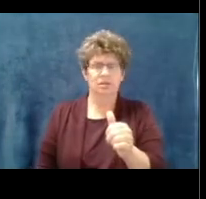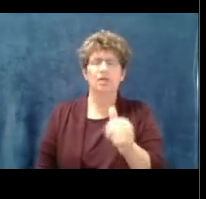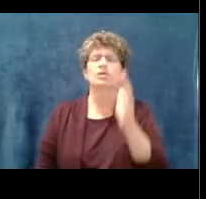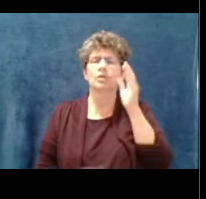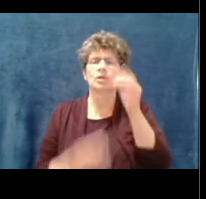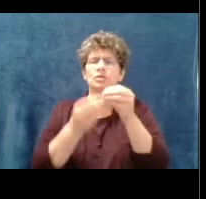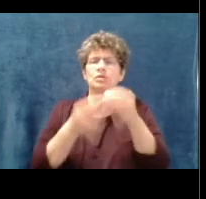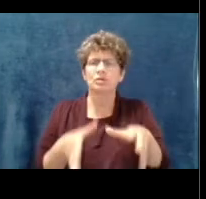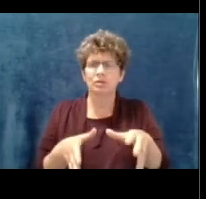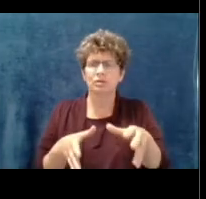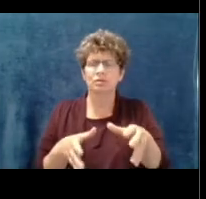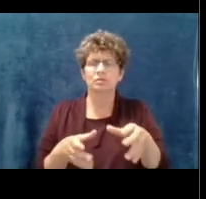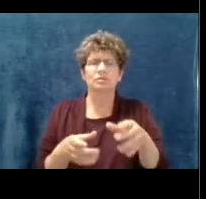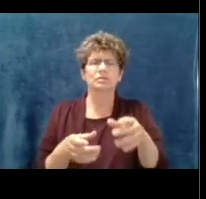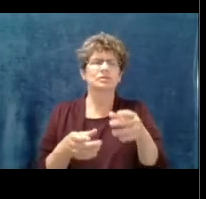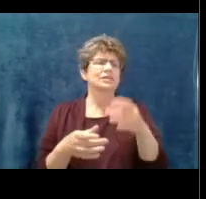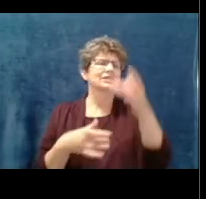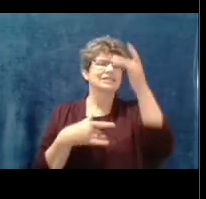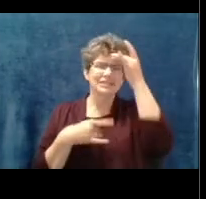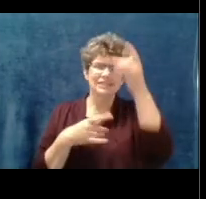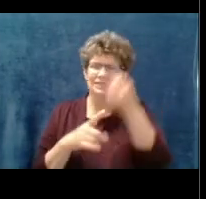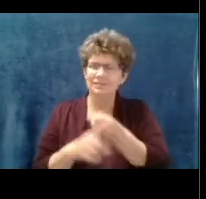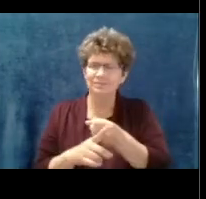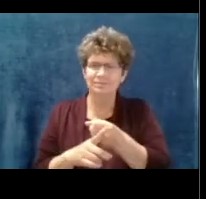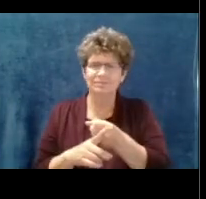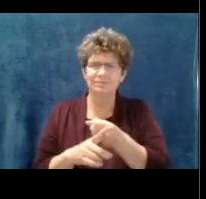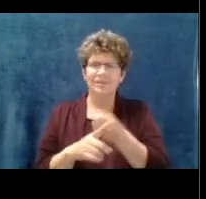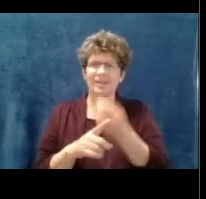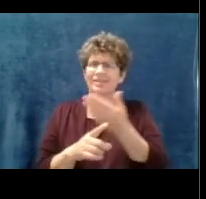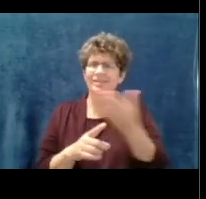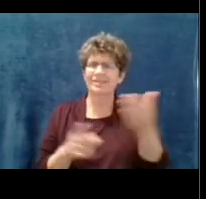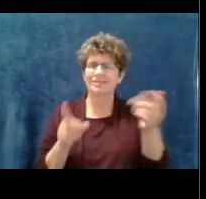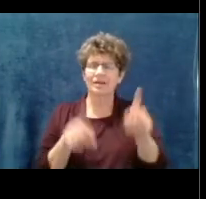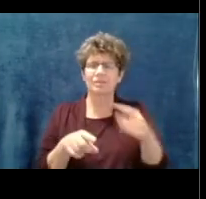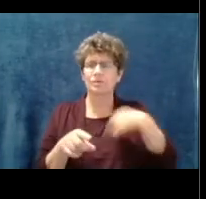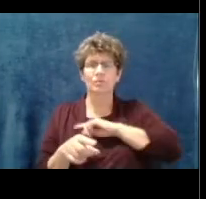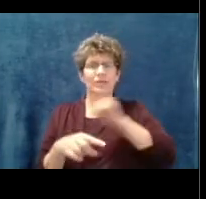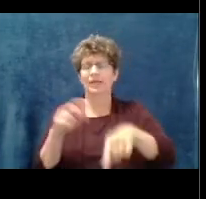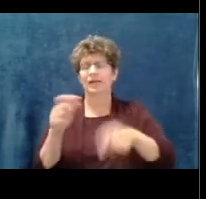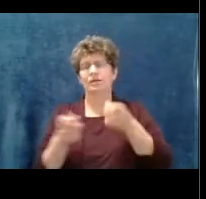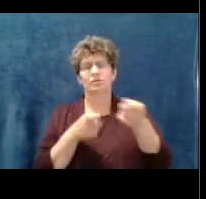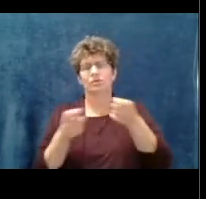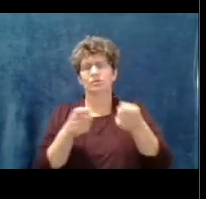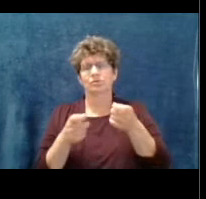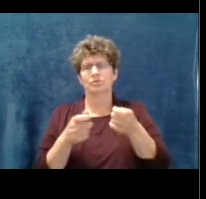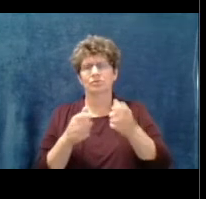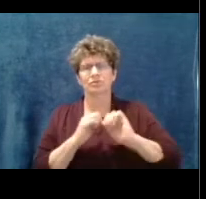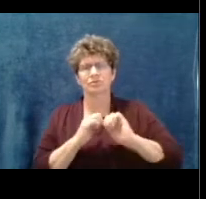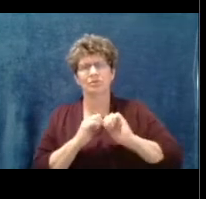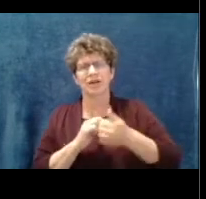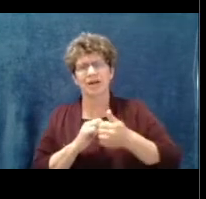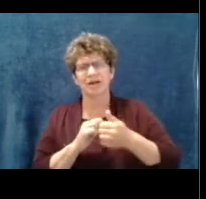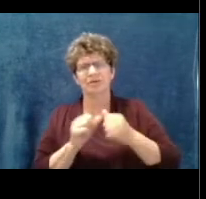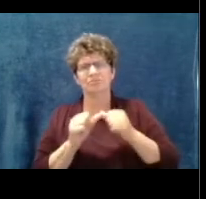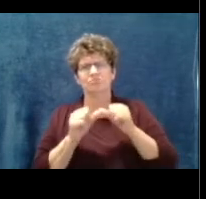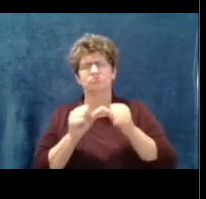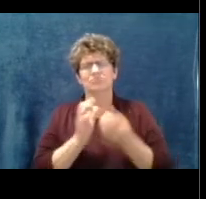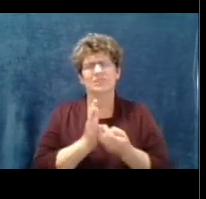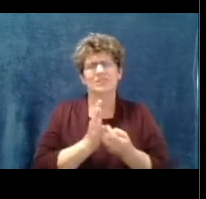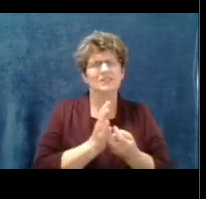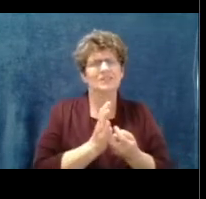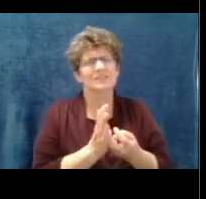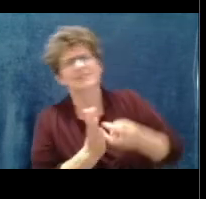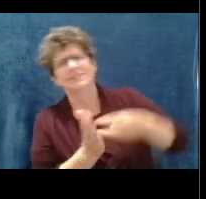control over. How do we stay resilient in the face of those things? What are the things